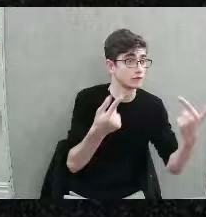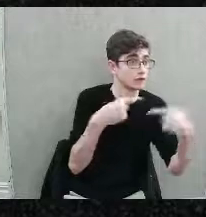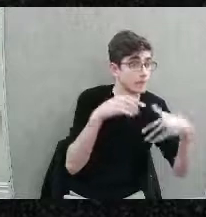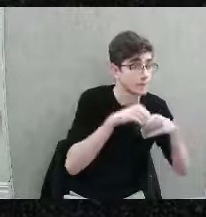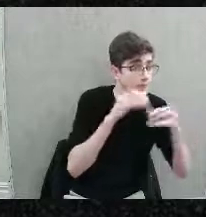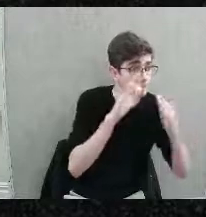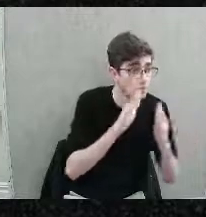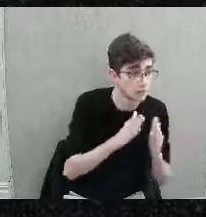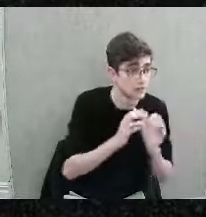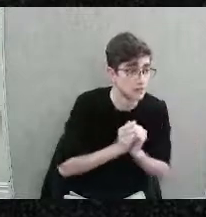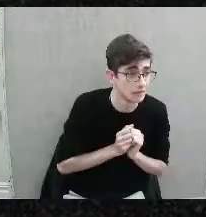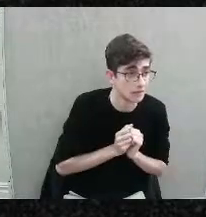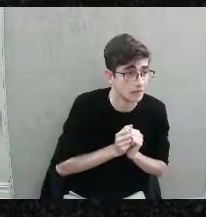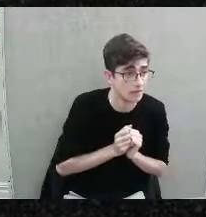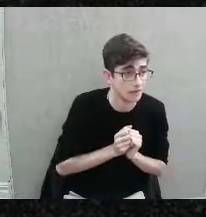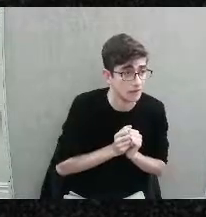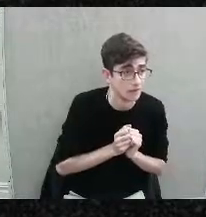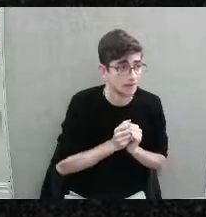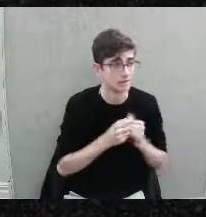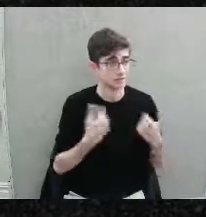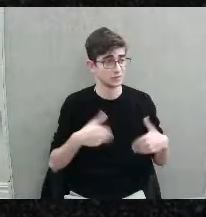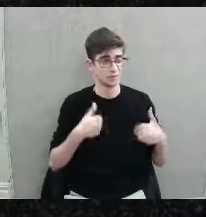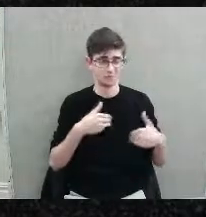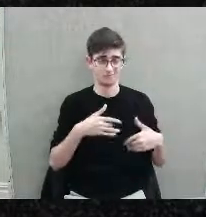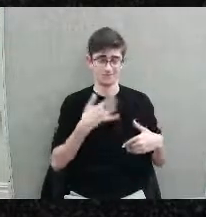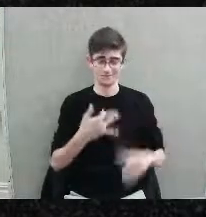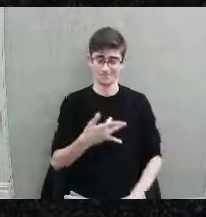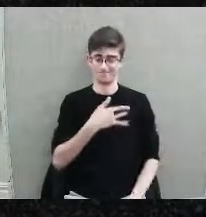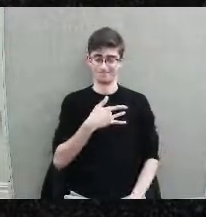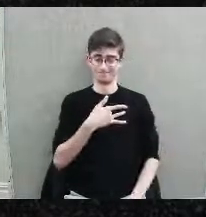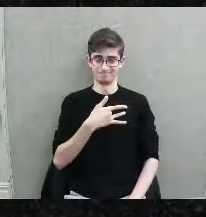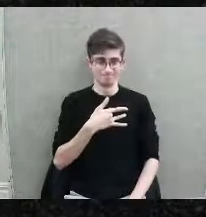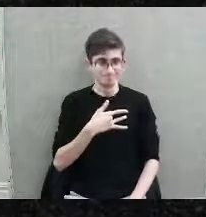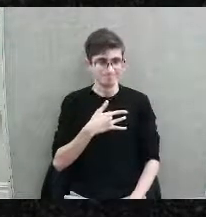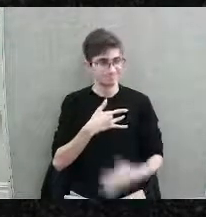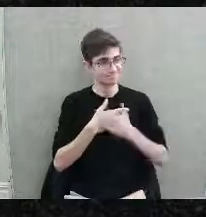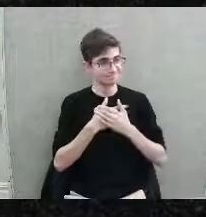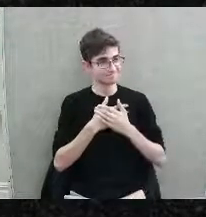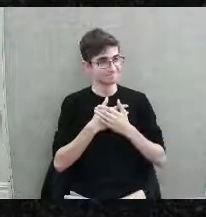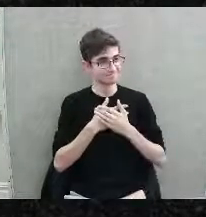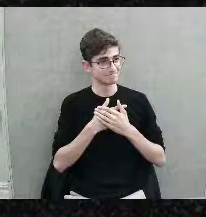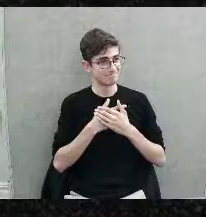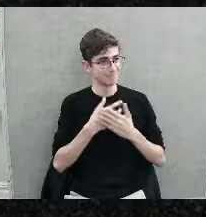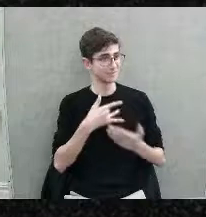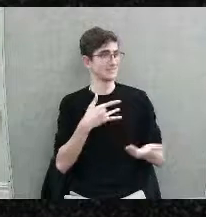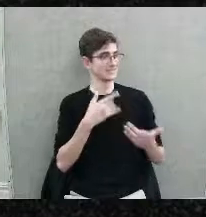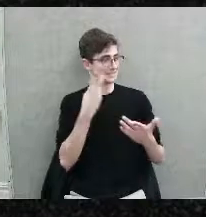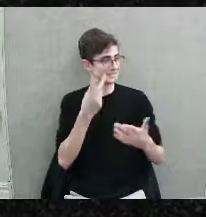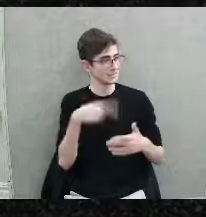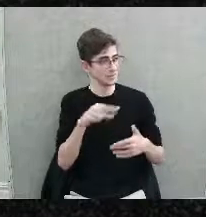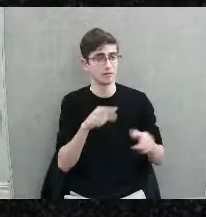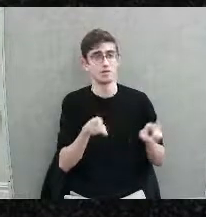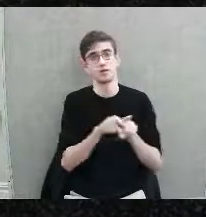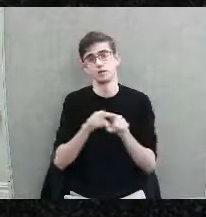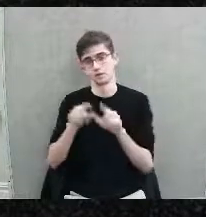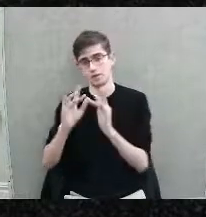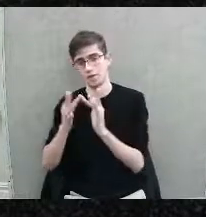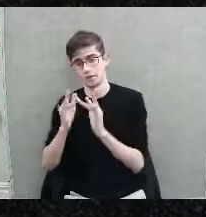It's strangely, well, not strangely, but it's very moving to see you all here and also to be with those of you